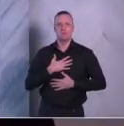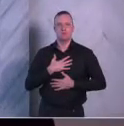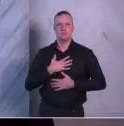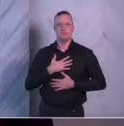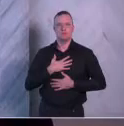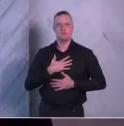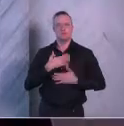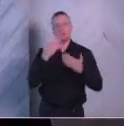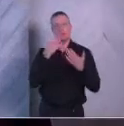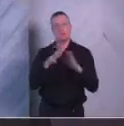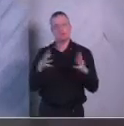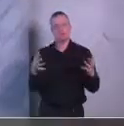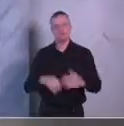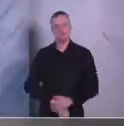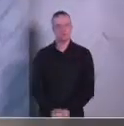thank you so much.